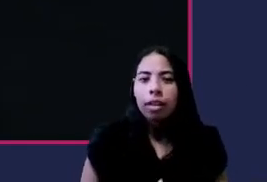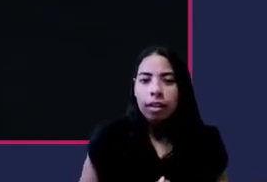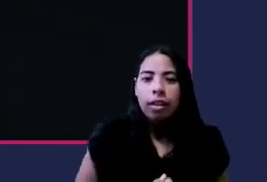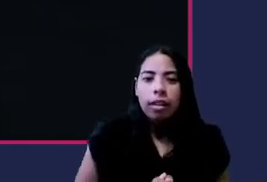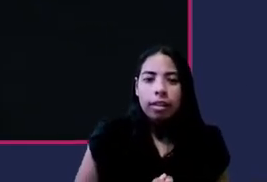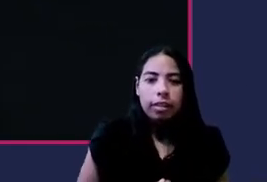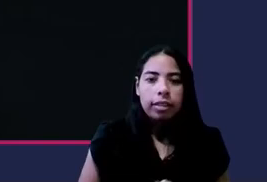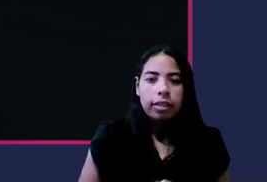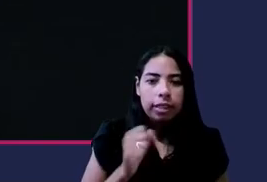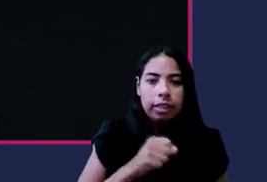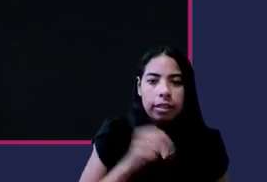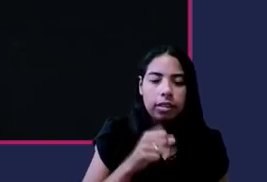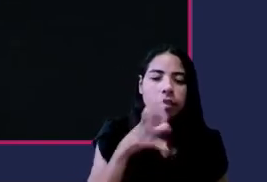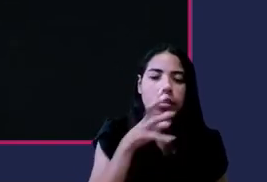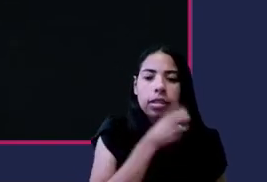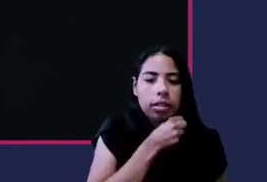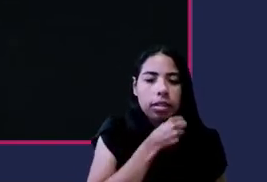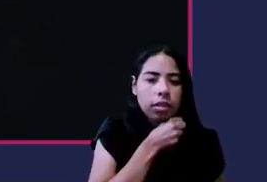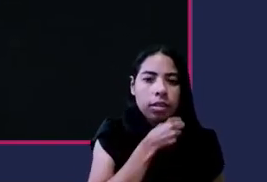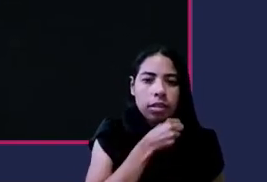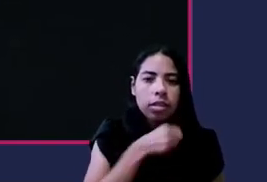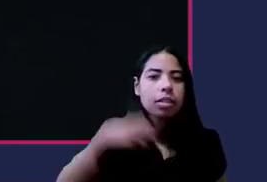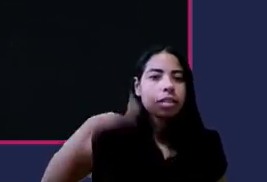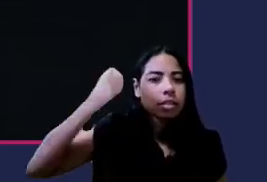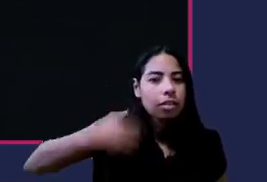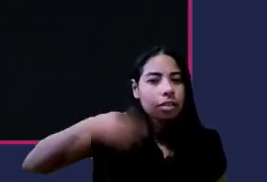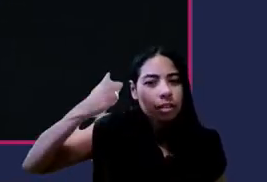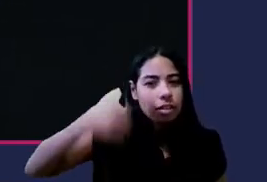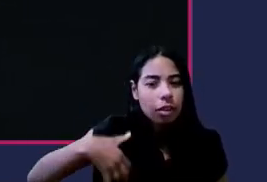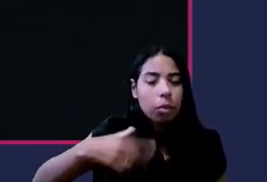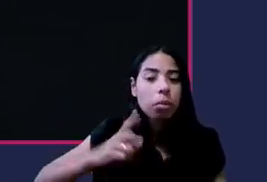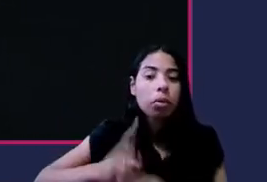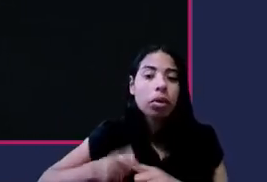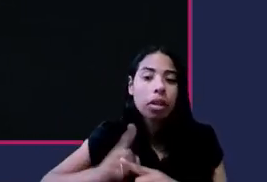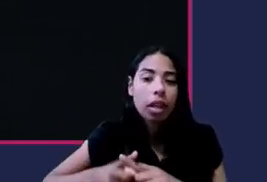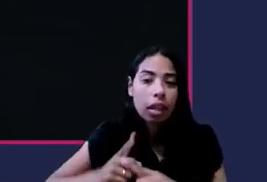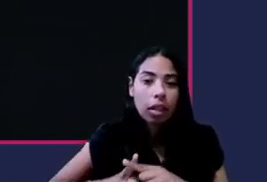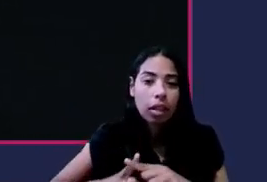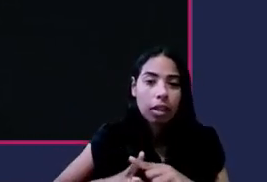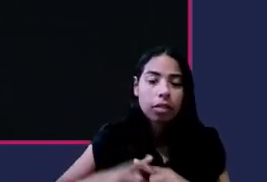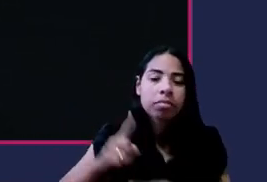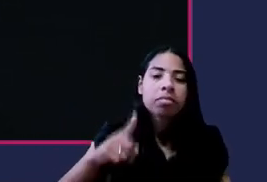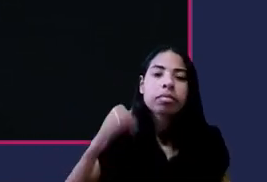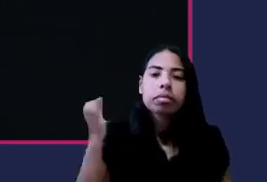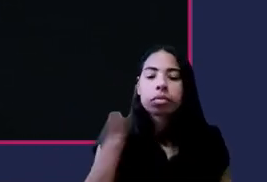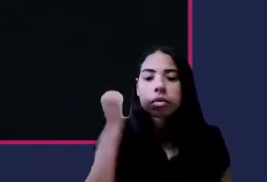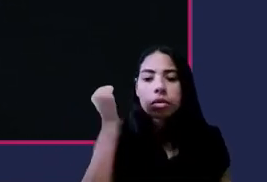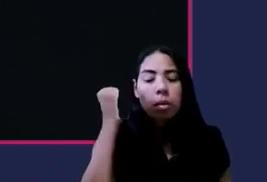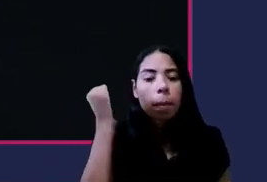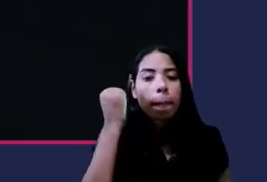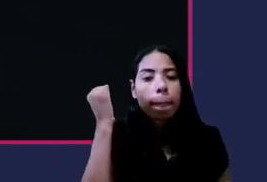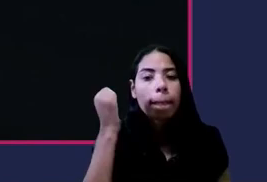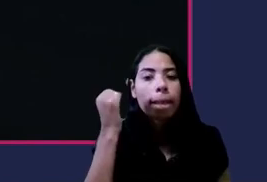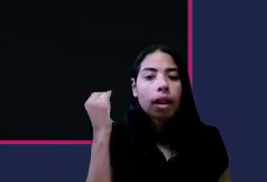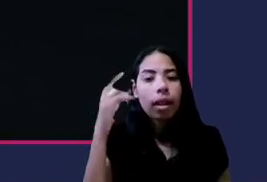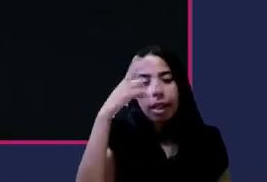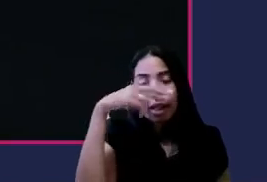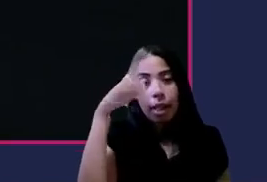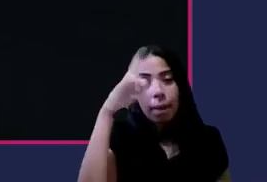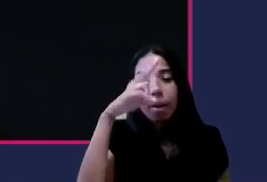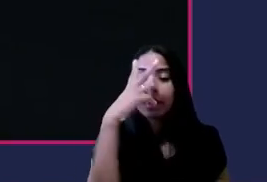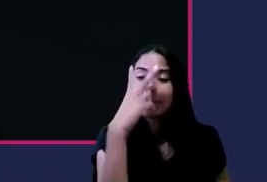you expect to come out of raising those numbers. Okay, Tony, I'll do a brief self-description because it's important